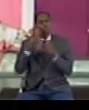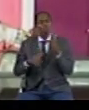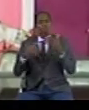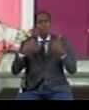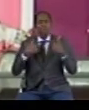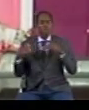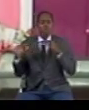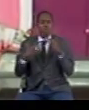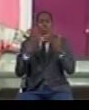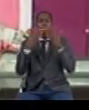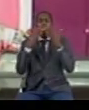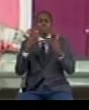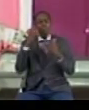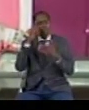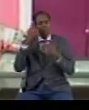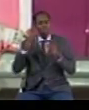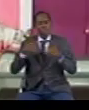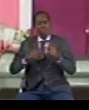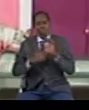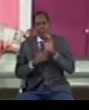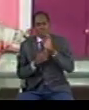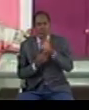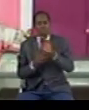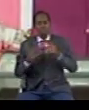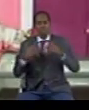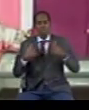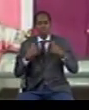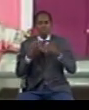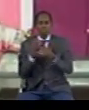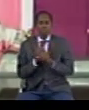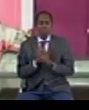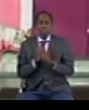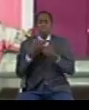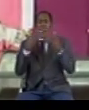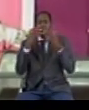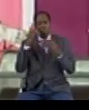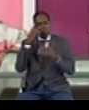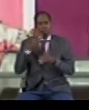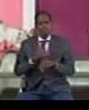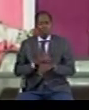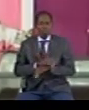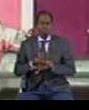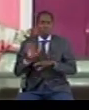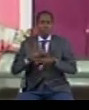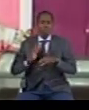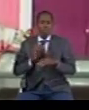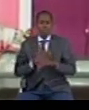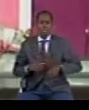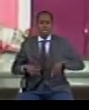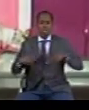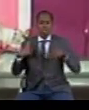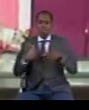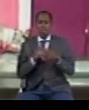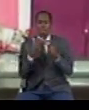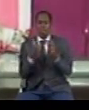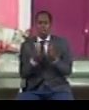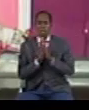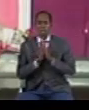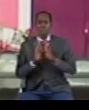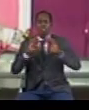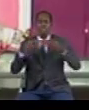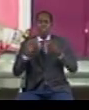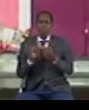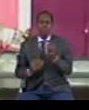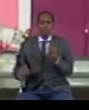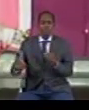Thank you, the revelations we have received. Thank you, the impact it has had in our lives. We are only asking, O Lord, give every one of us grace to